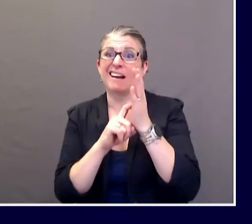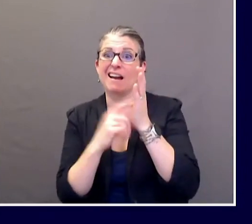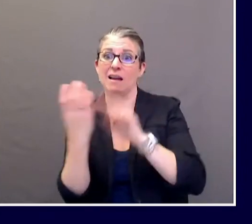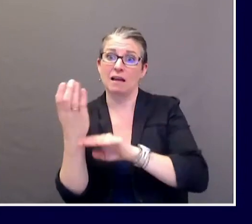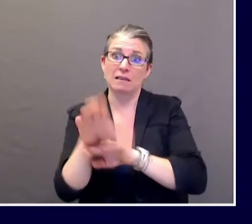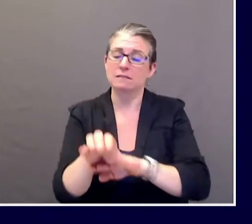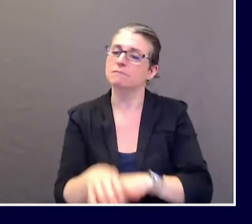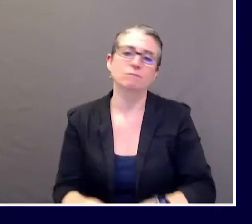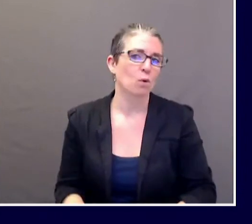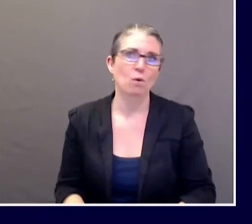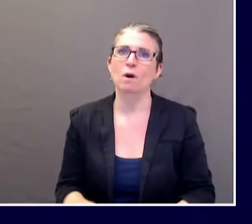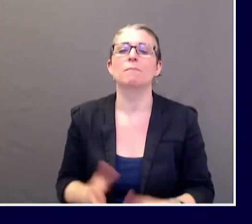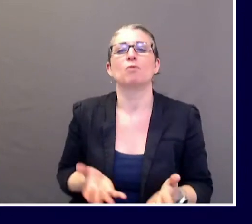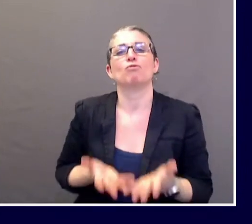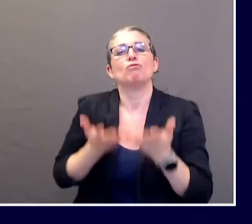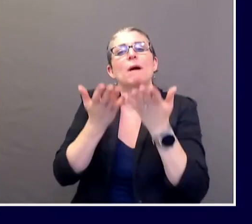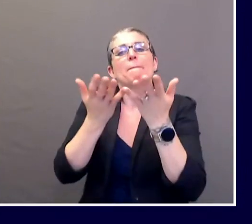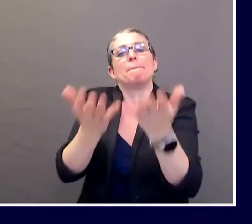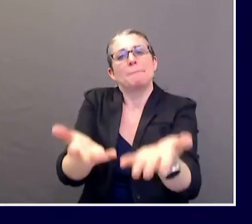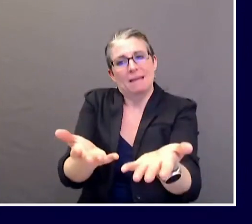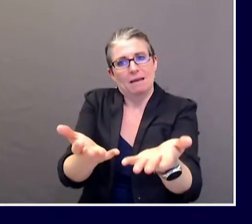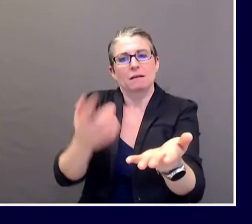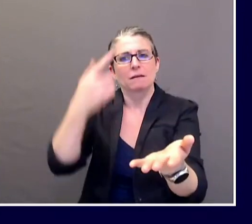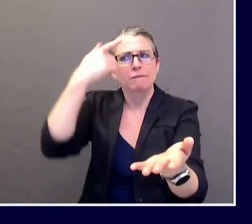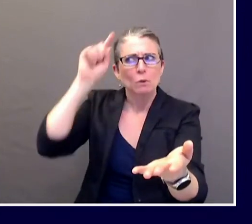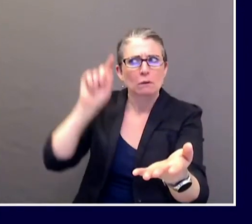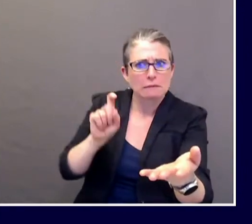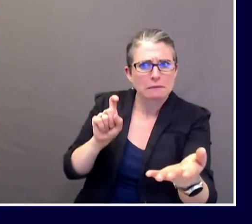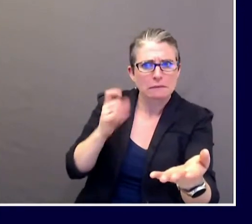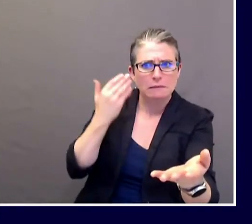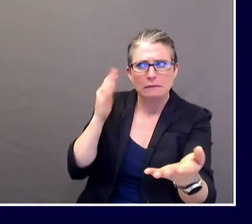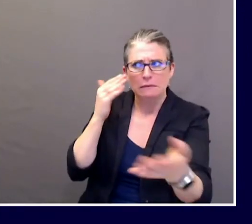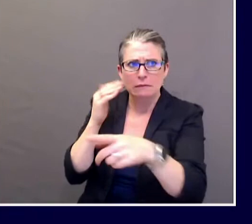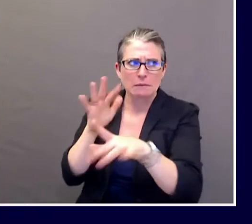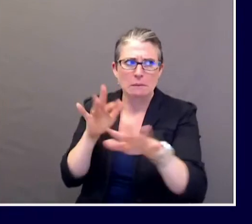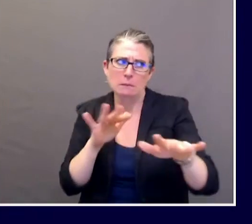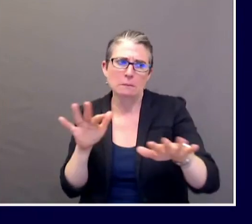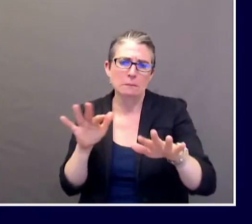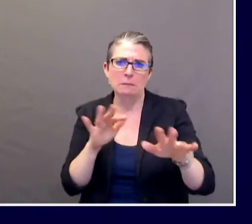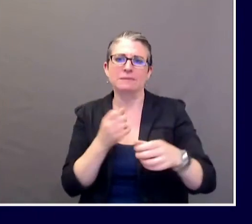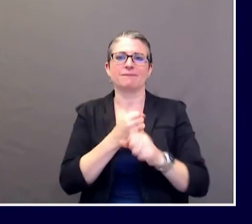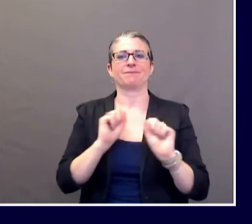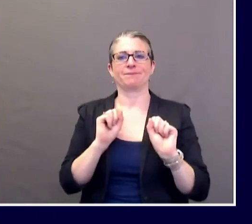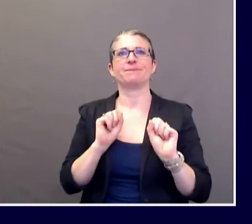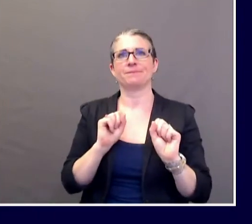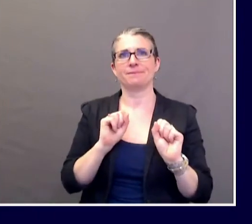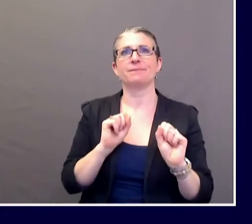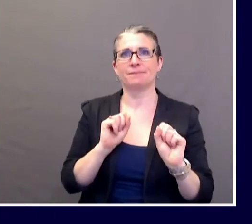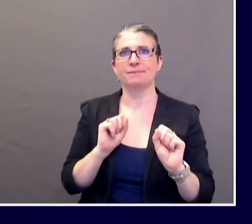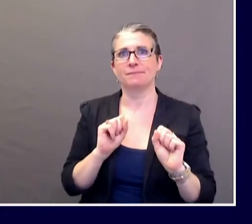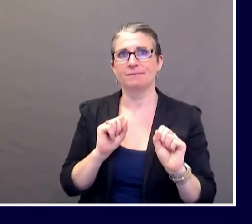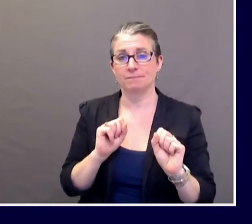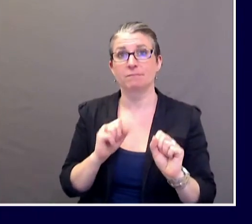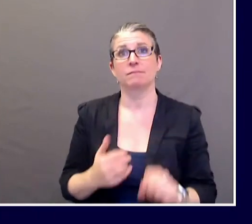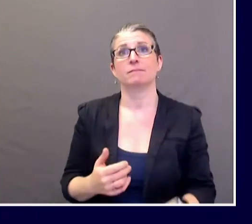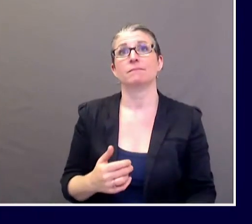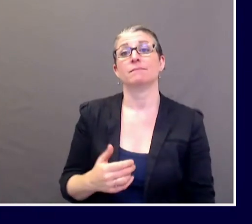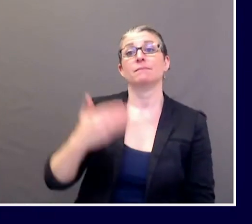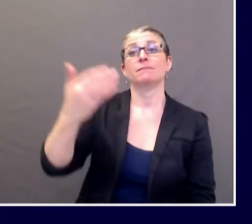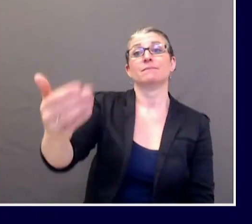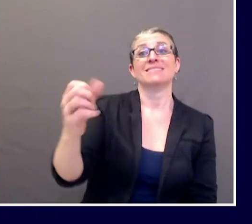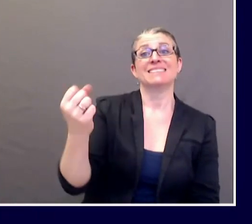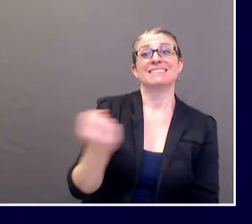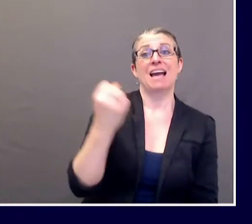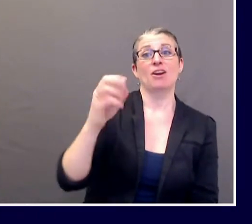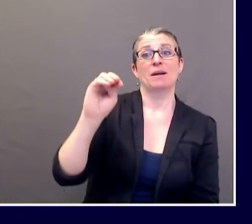to other people. Similarly, our testing policy will change on Saturday. We will no longer require that you test or quarantine if